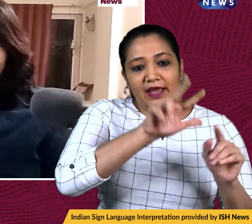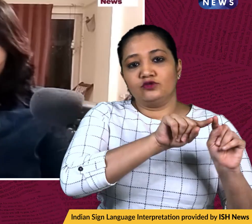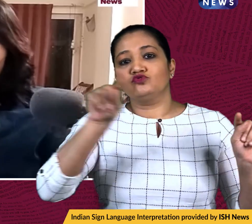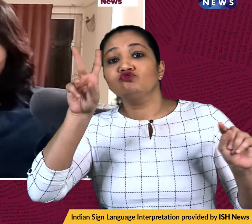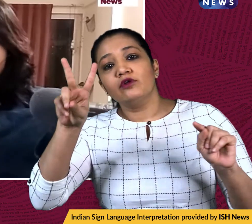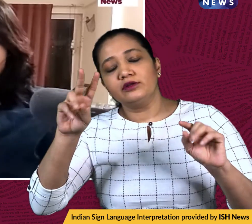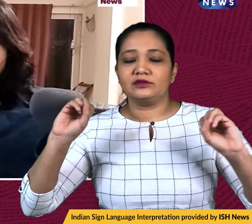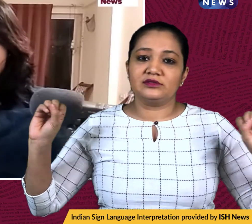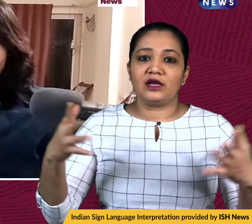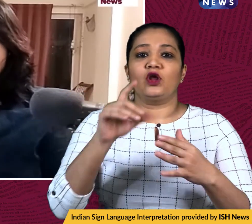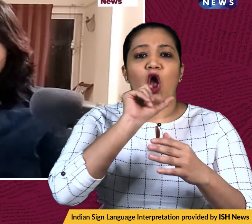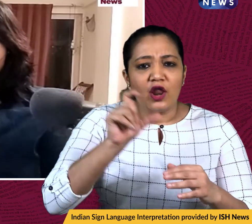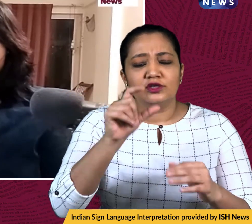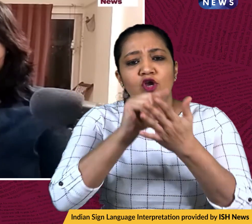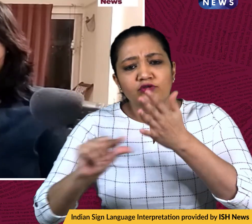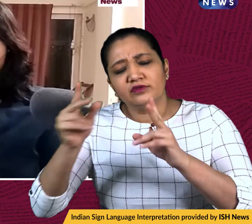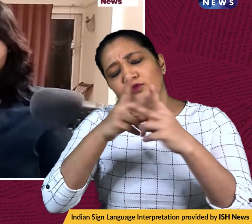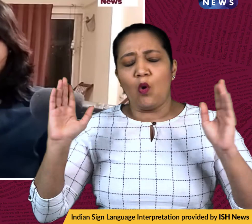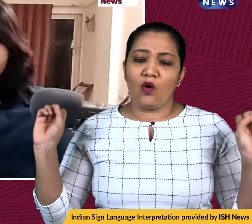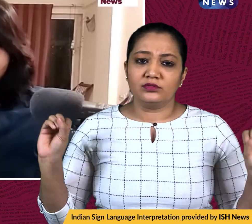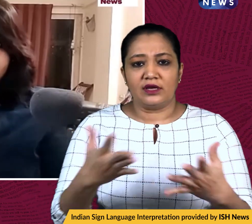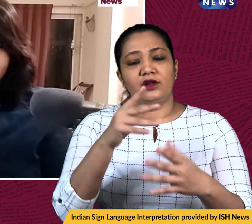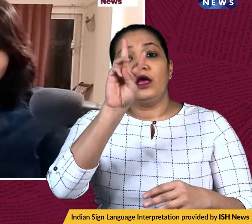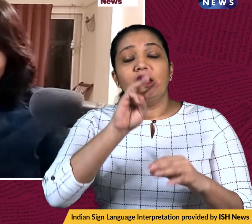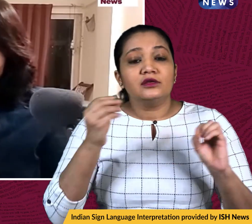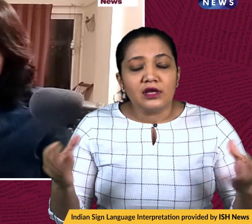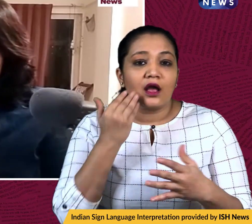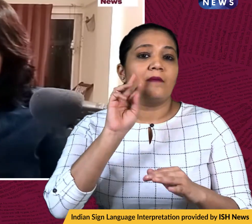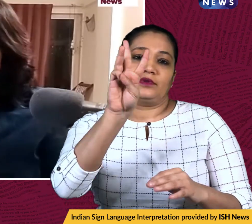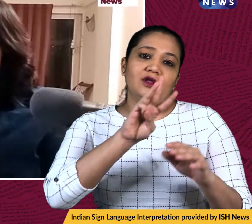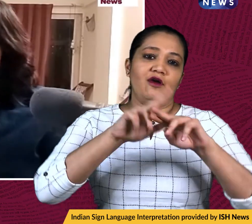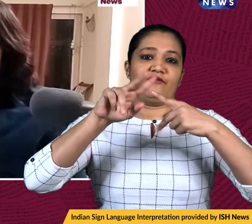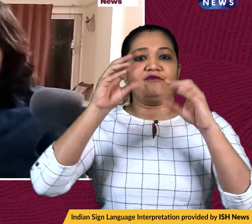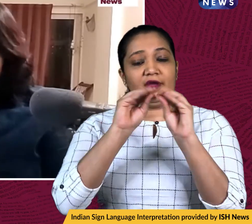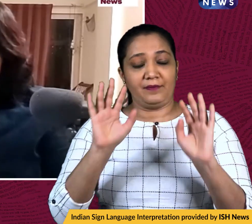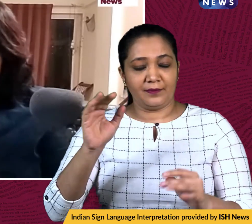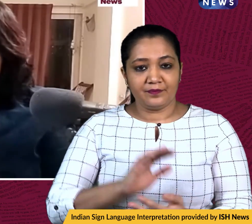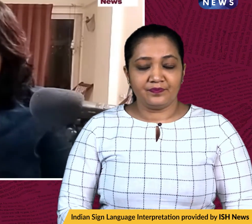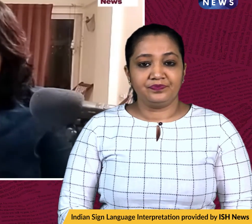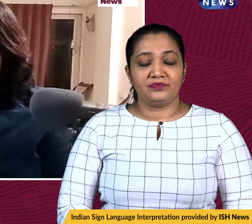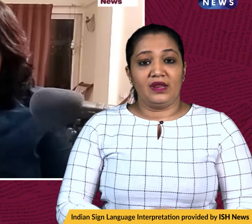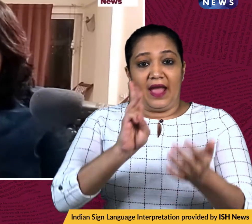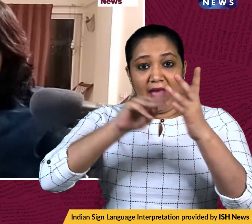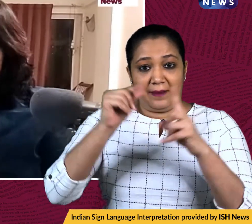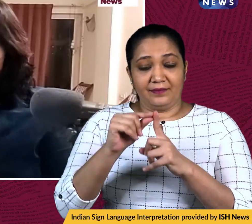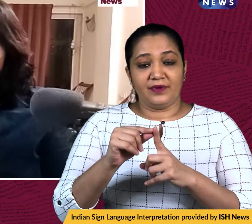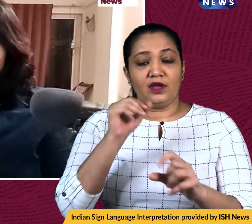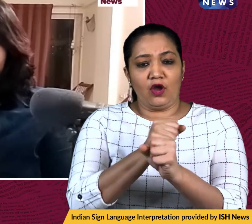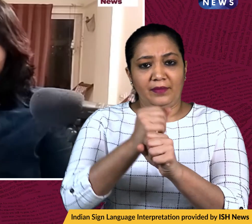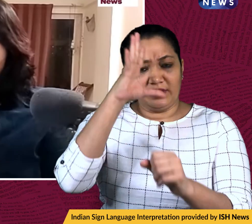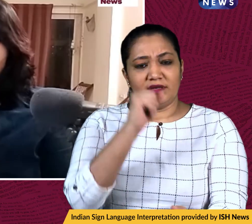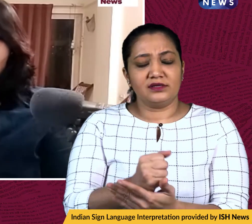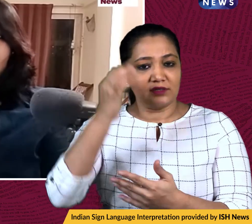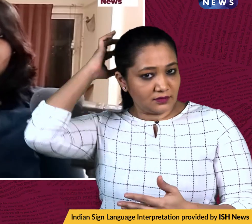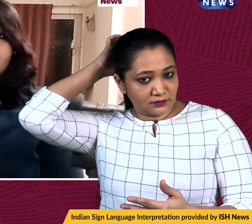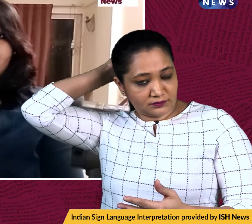to 12, colleges and universities can reopen from the 3rd of February in the state. In Madhya Pradesh, the government has decided that